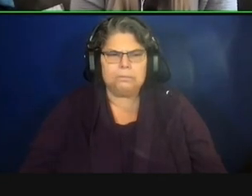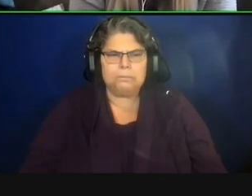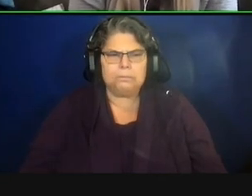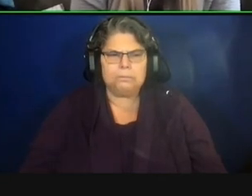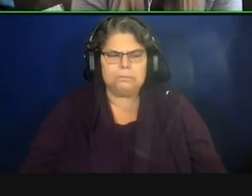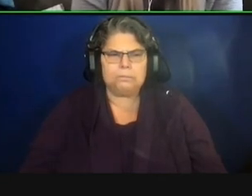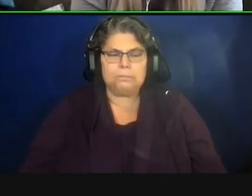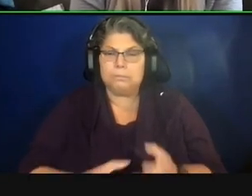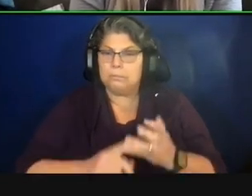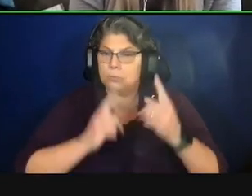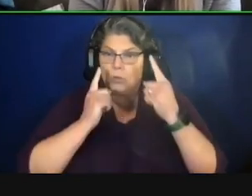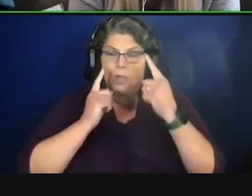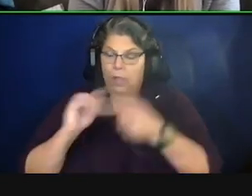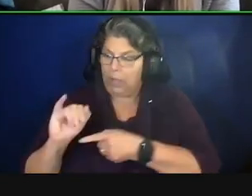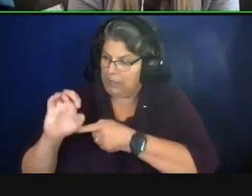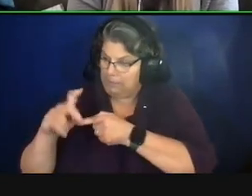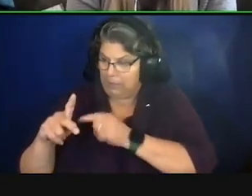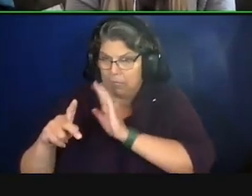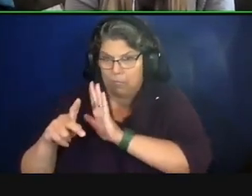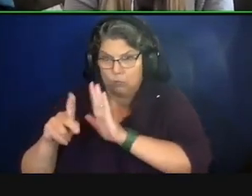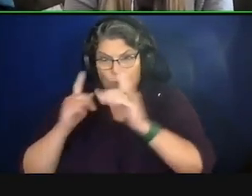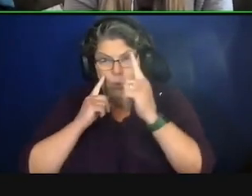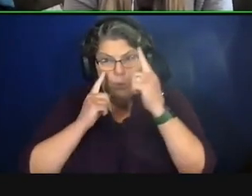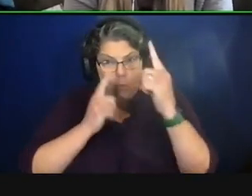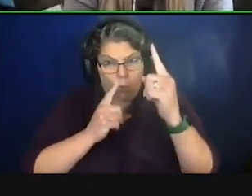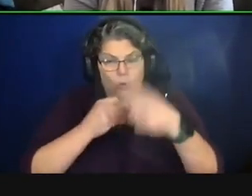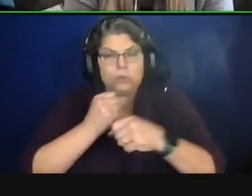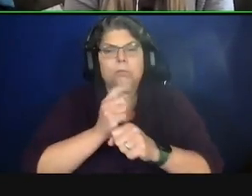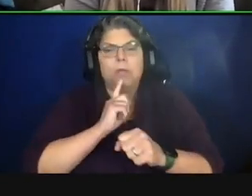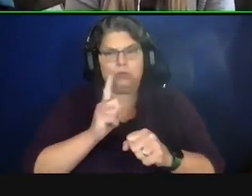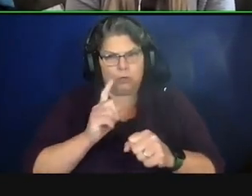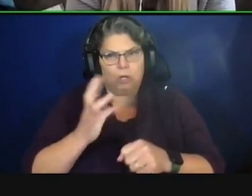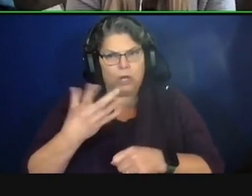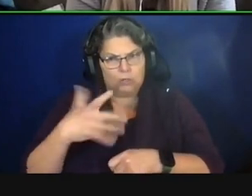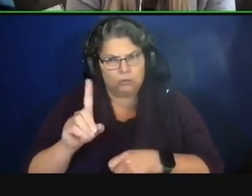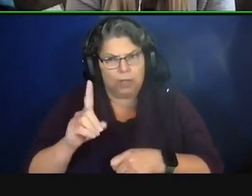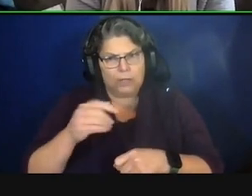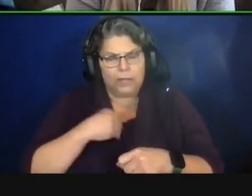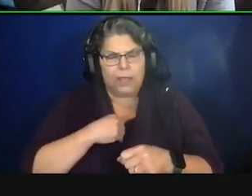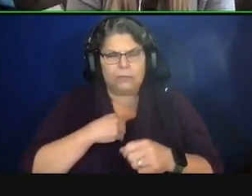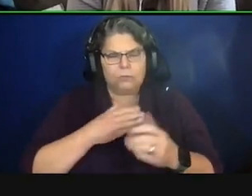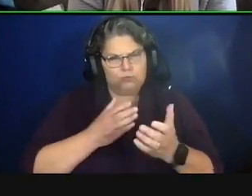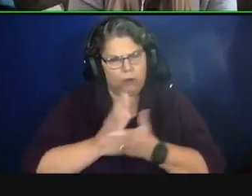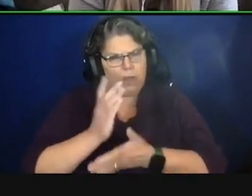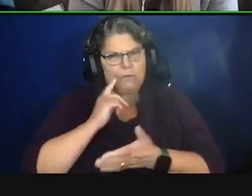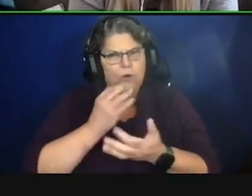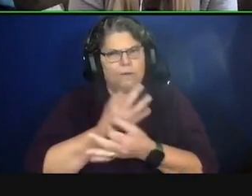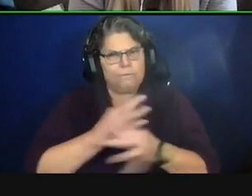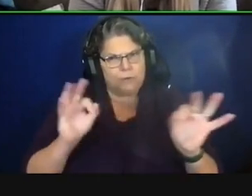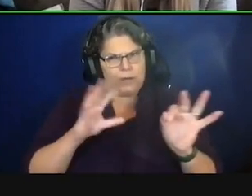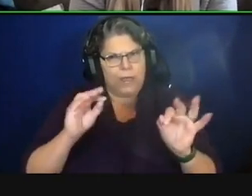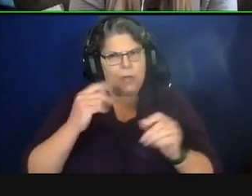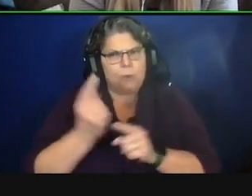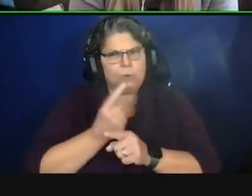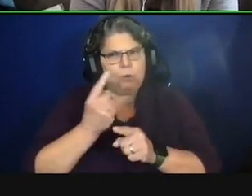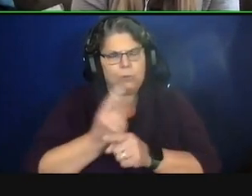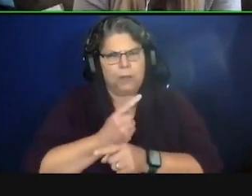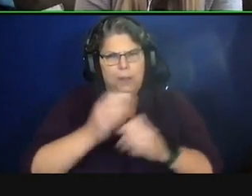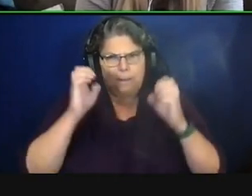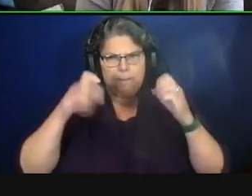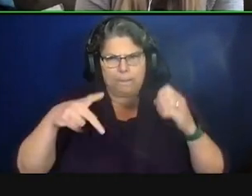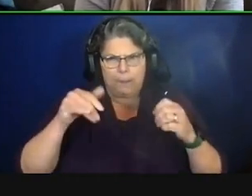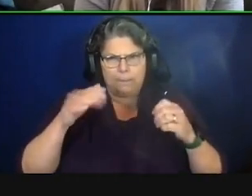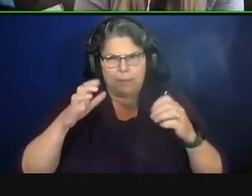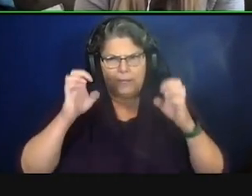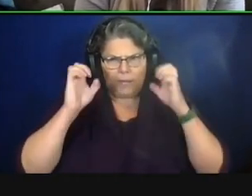And the goal of the IEP is to ensure a student's right to a free and appropriate public education, or